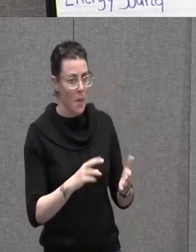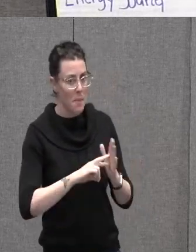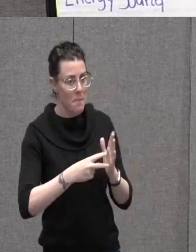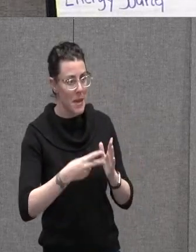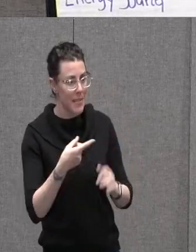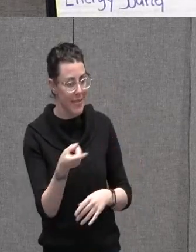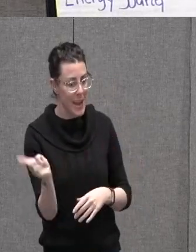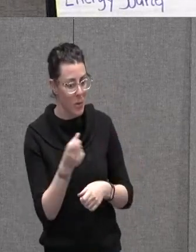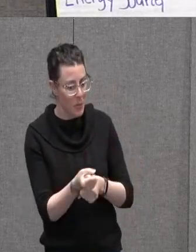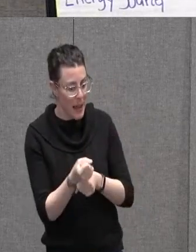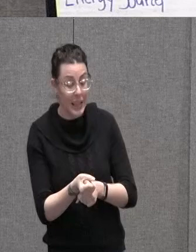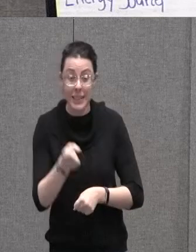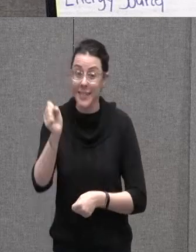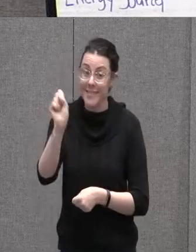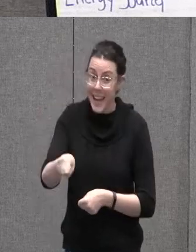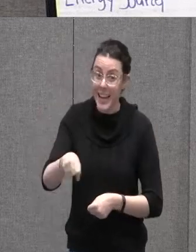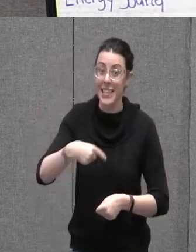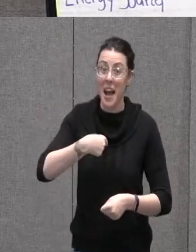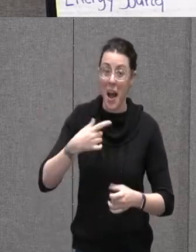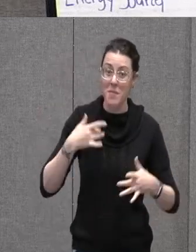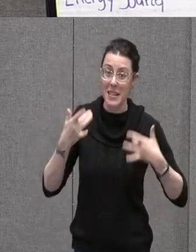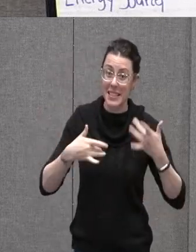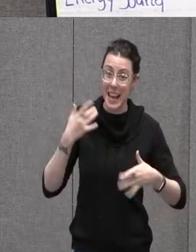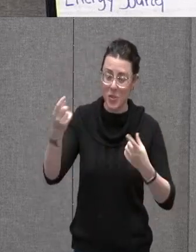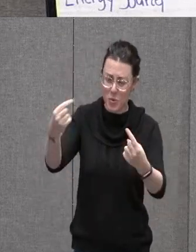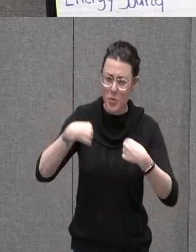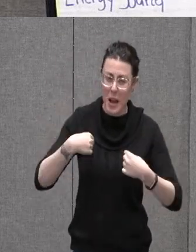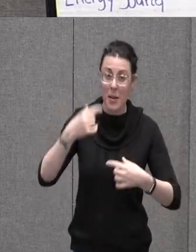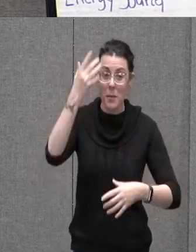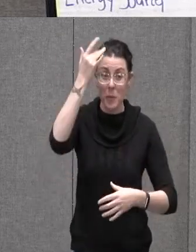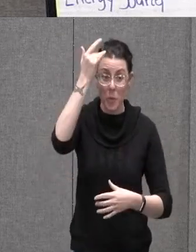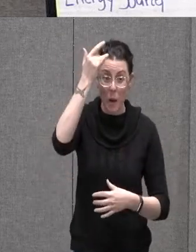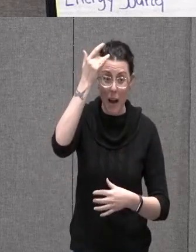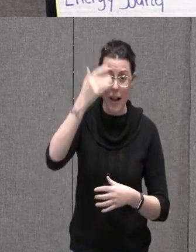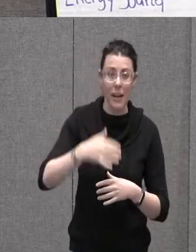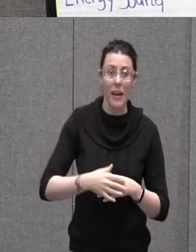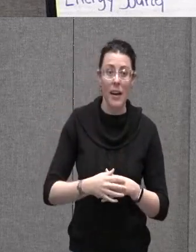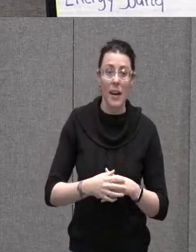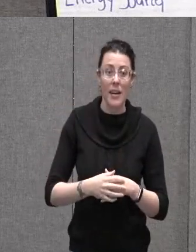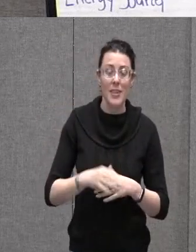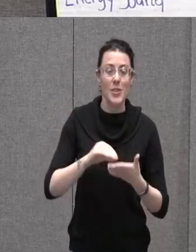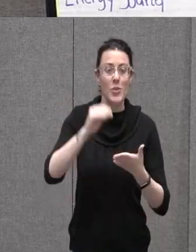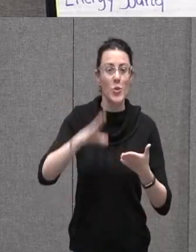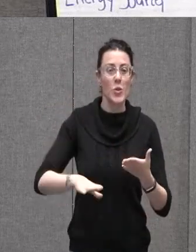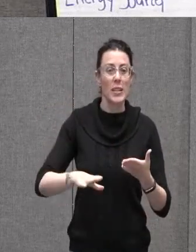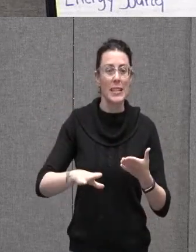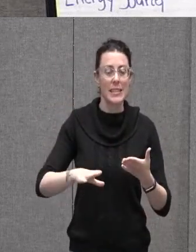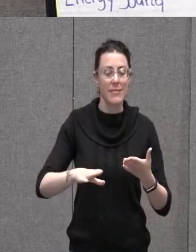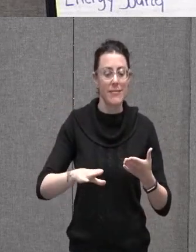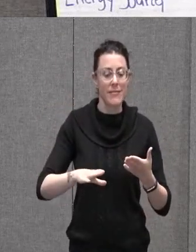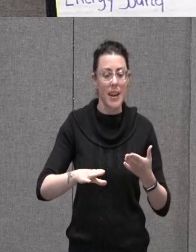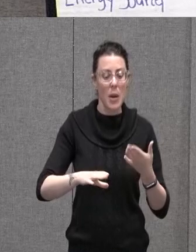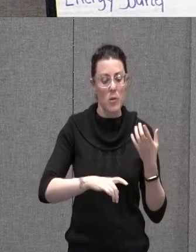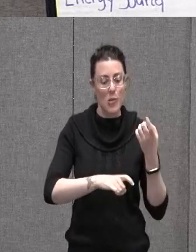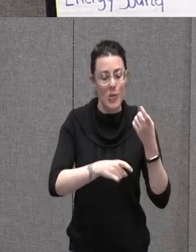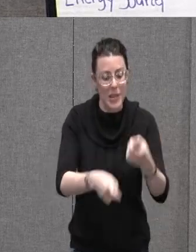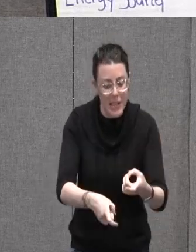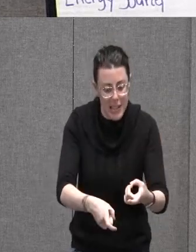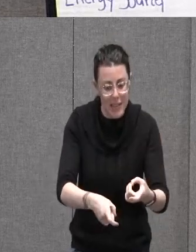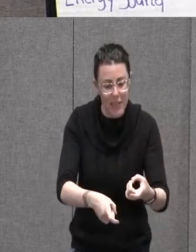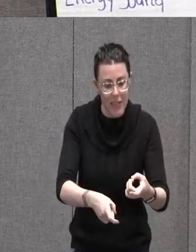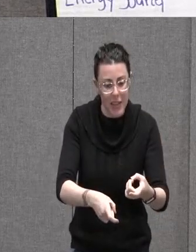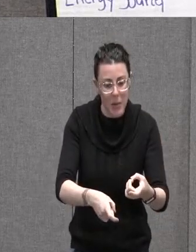why I'm so excited to be here also, is I want to give students a way to help them